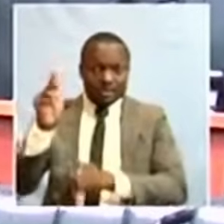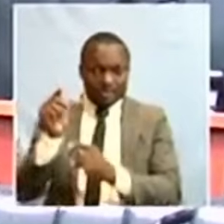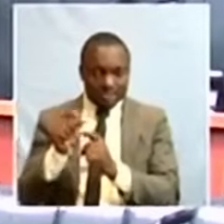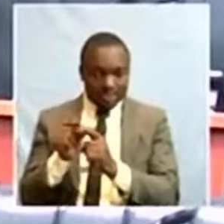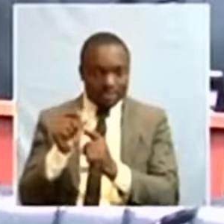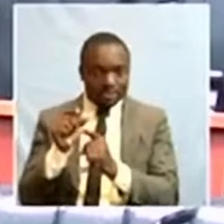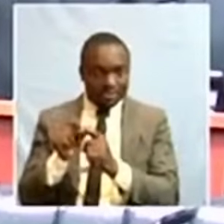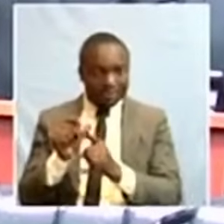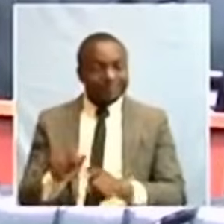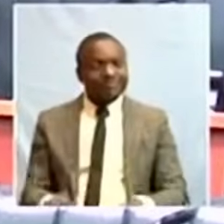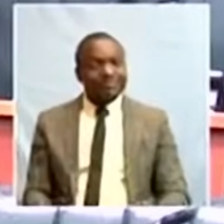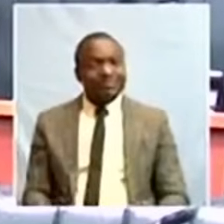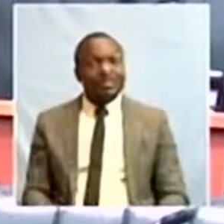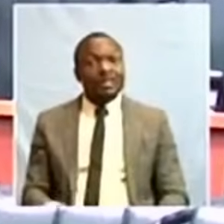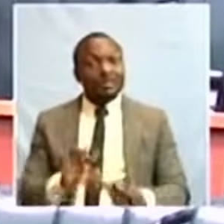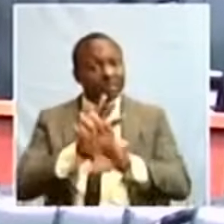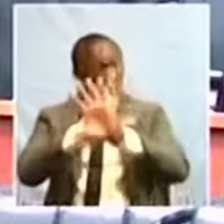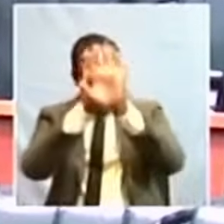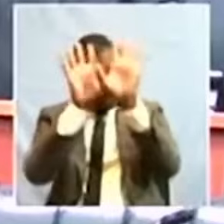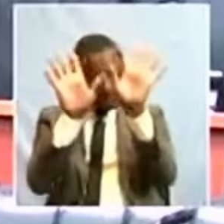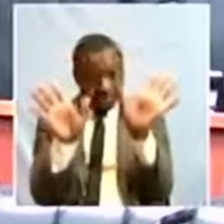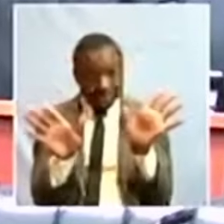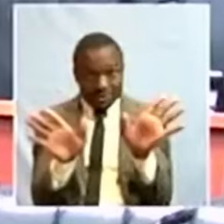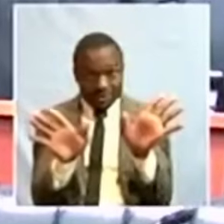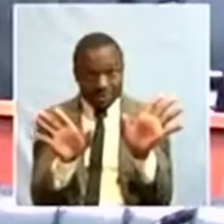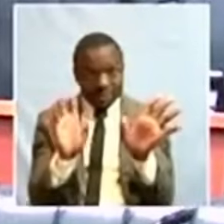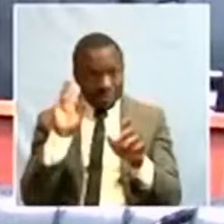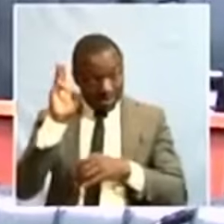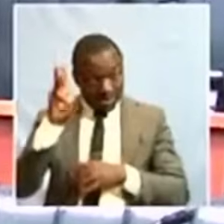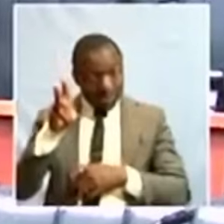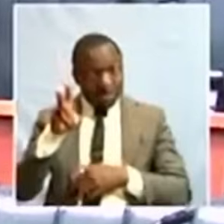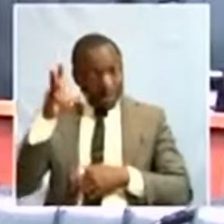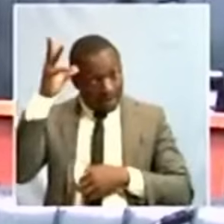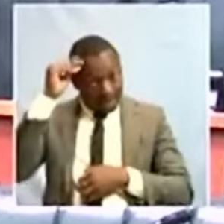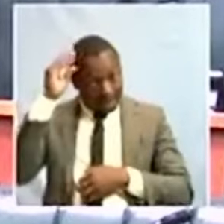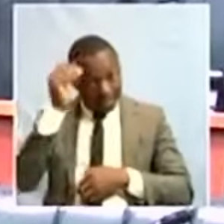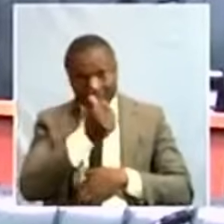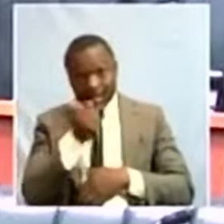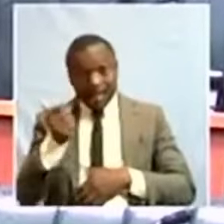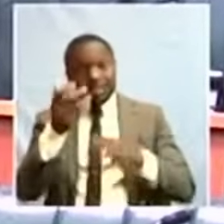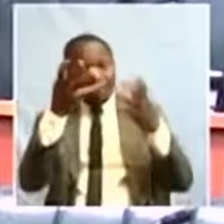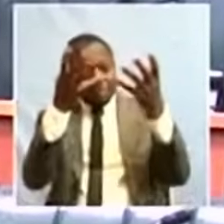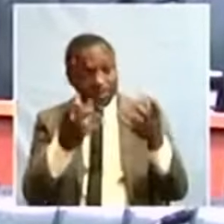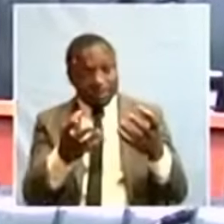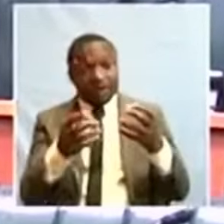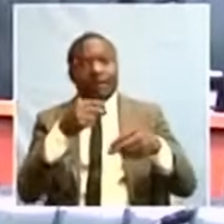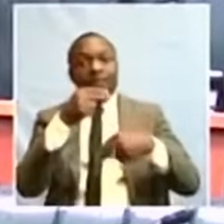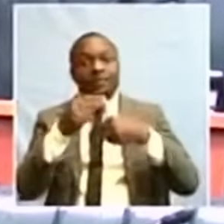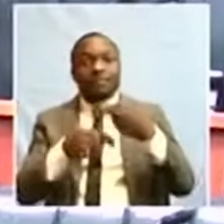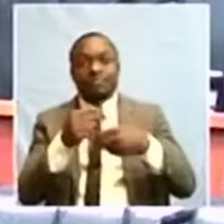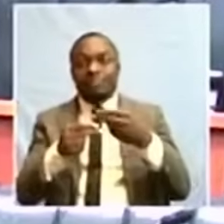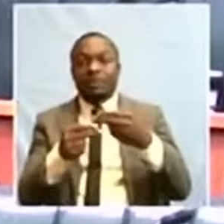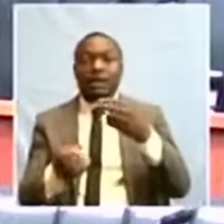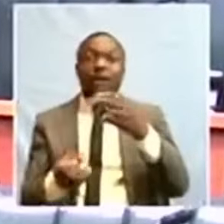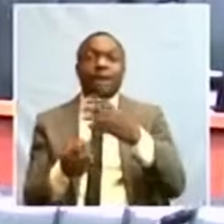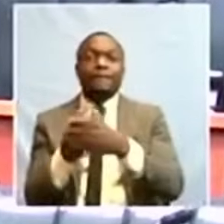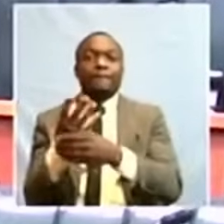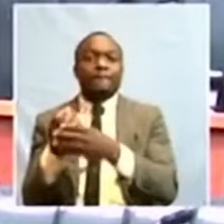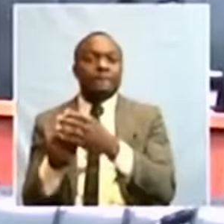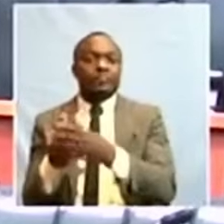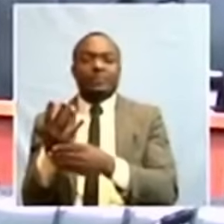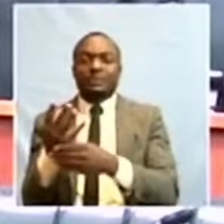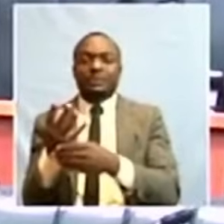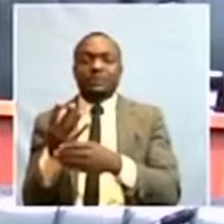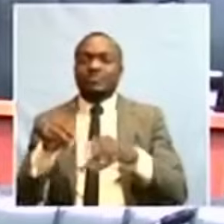December, it is very clear we are about to experience another drought. It means that our production is going to still be